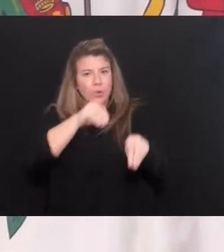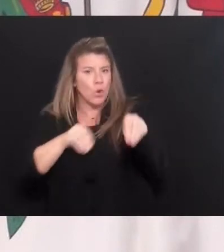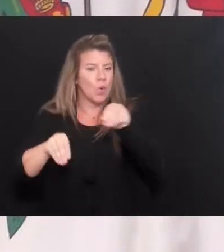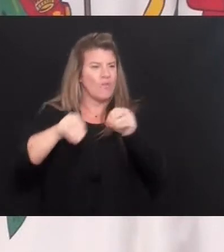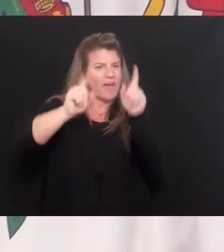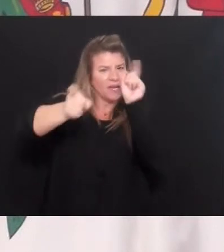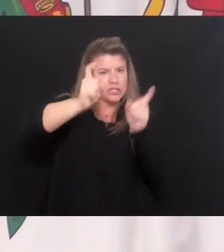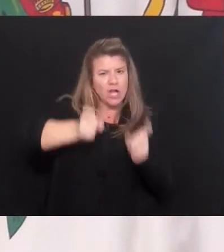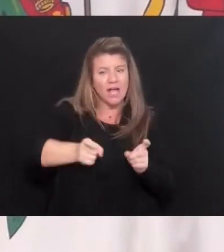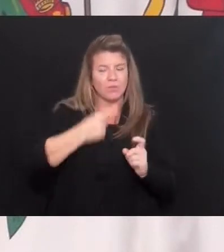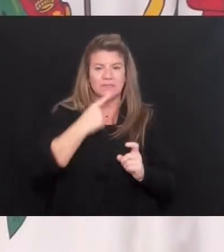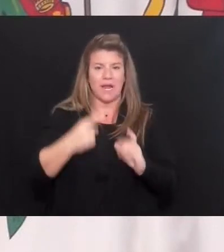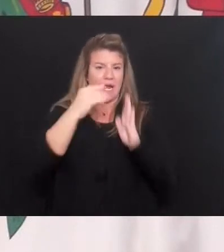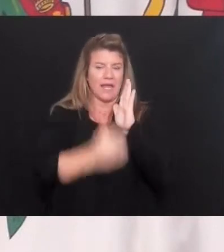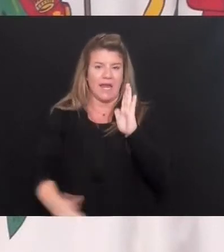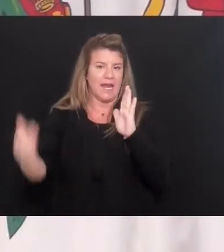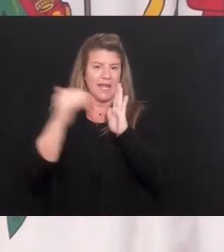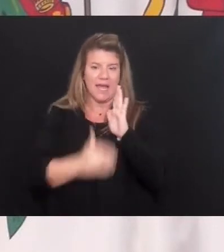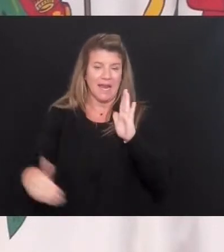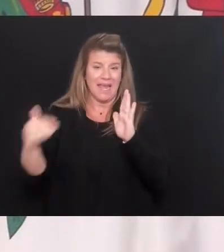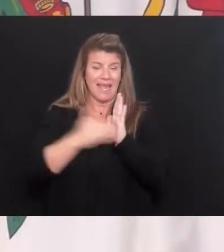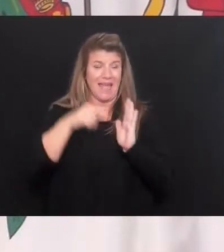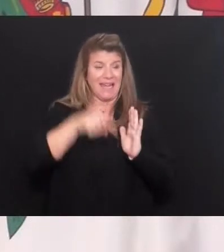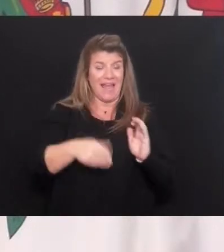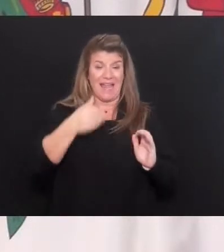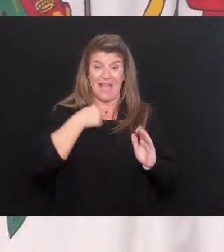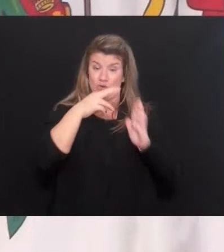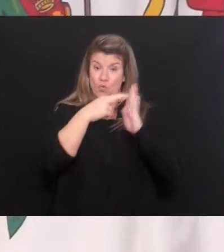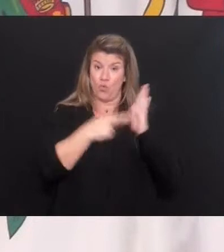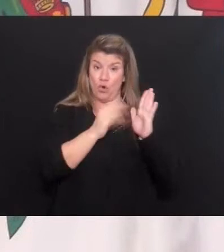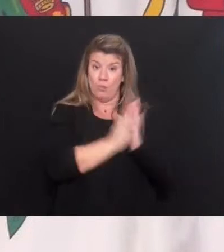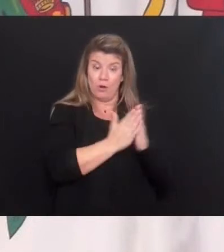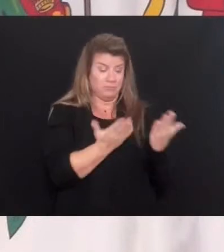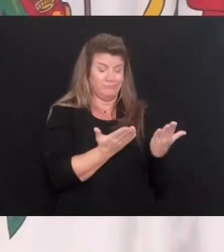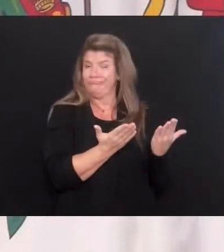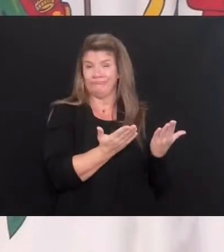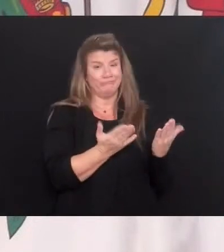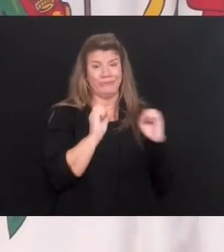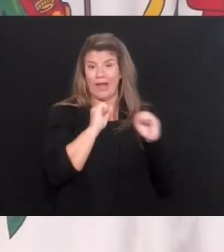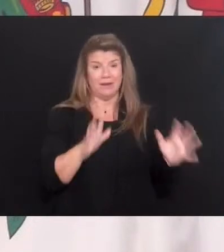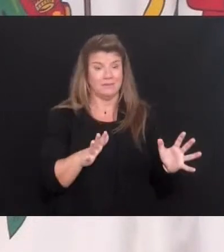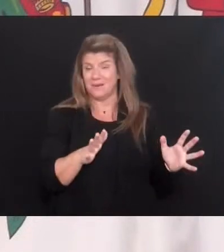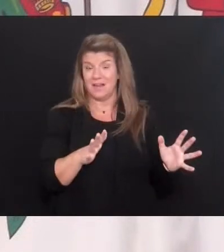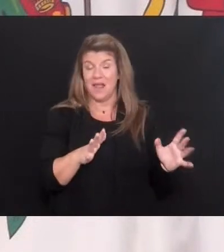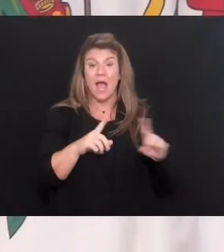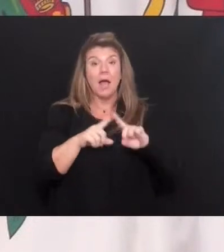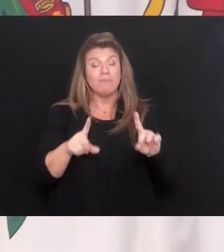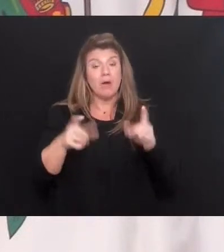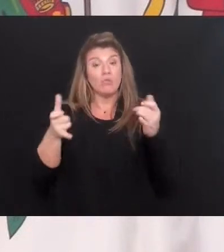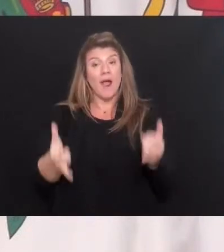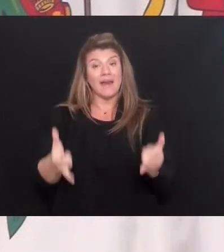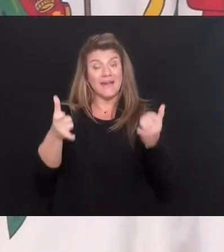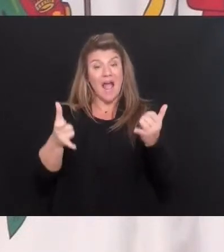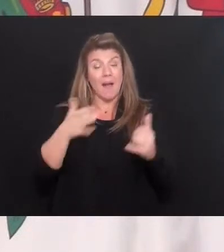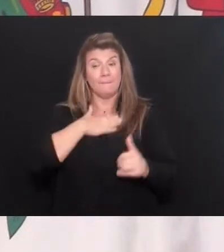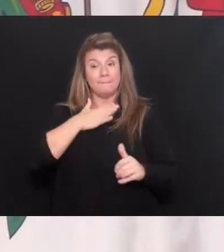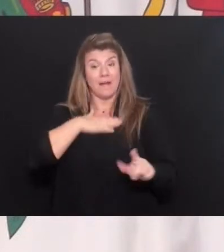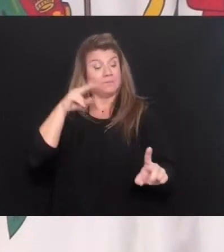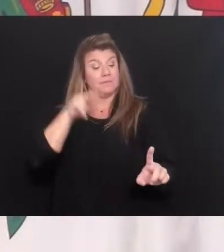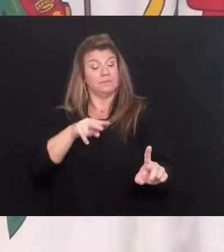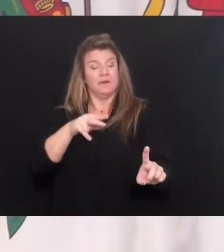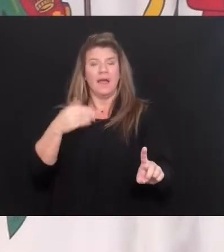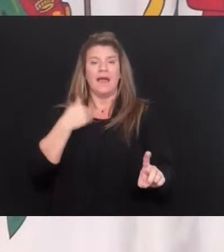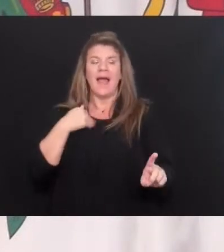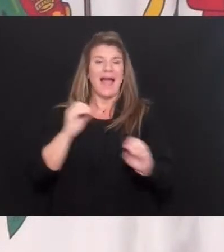We've said it over and over. There is no playbook here. There's no playbook at all. But right now, from my standpoint, I have